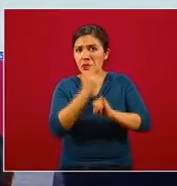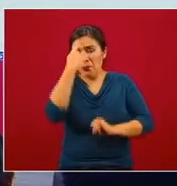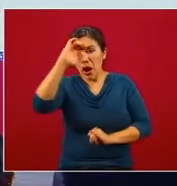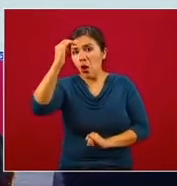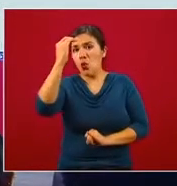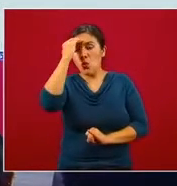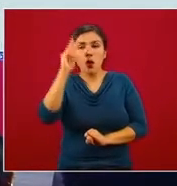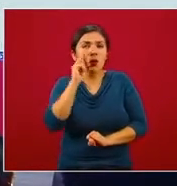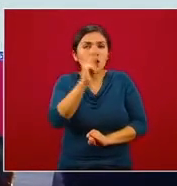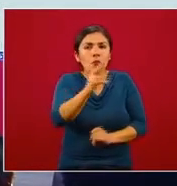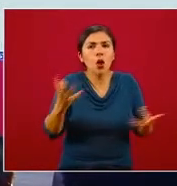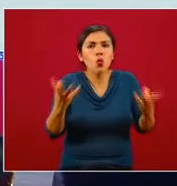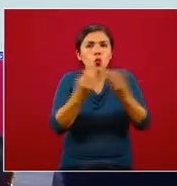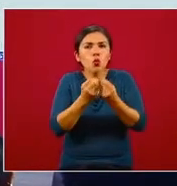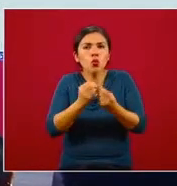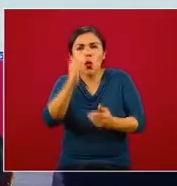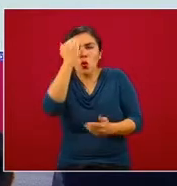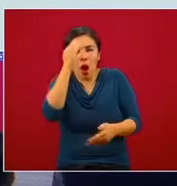coronavirus.conacyt.mx.